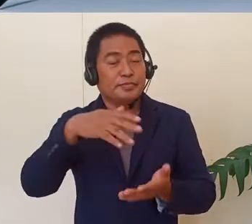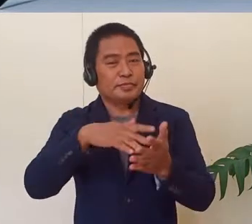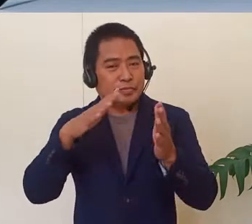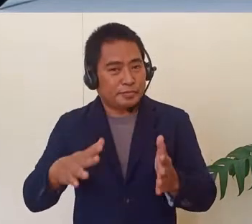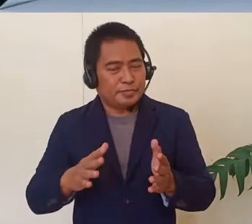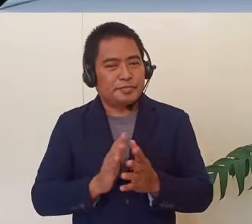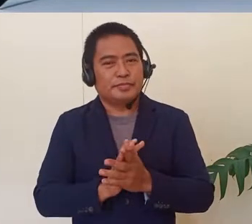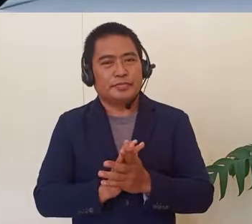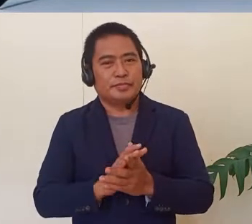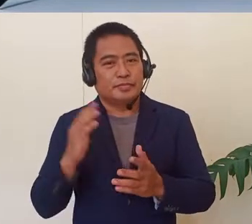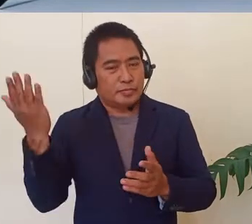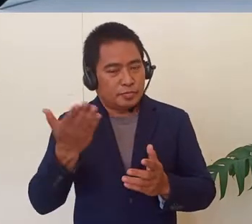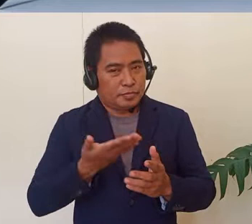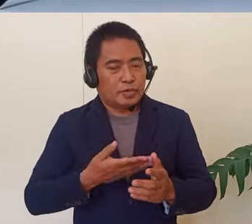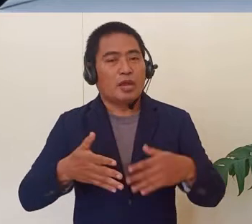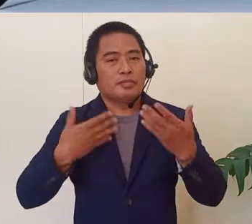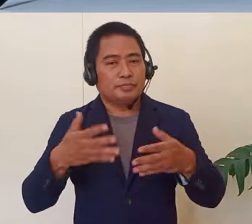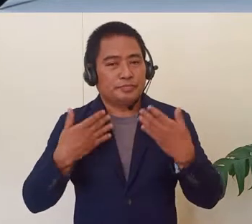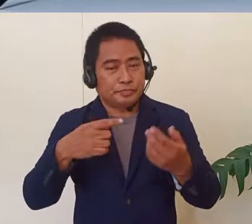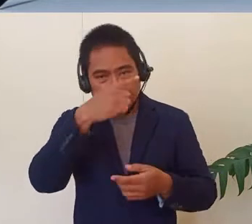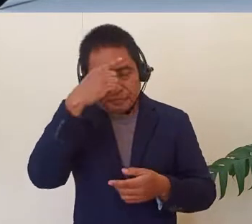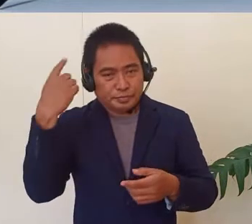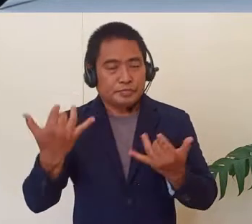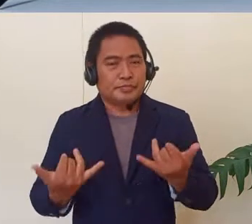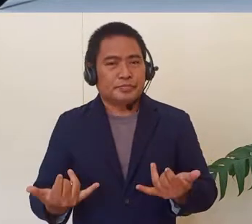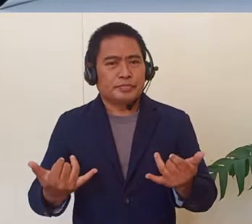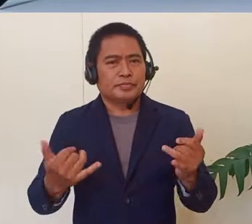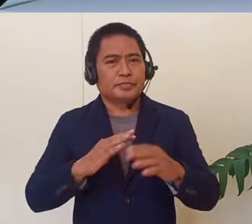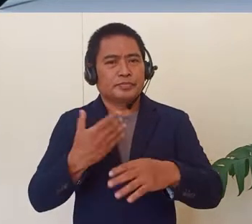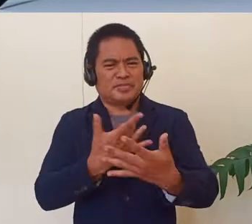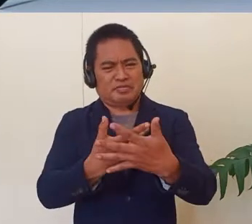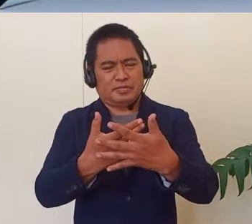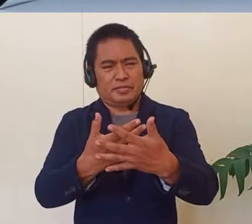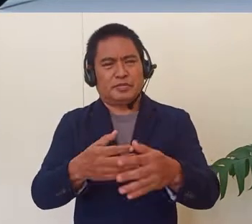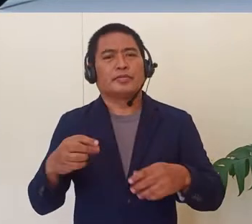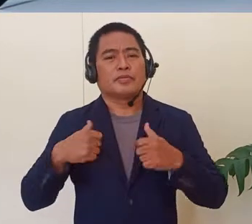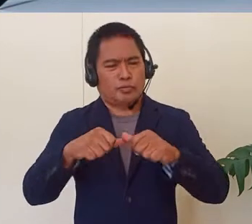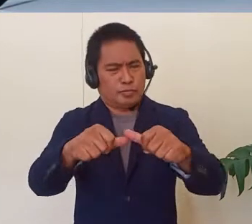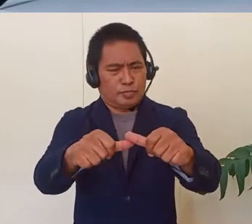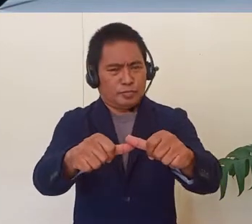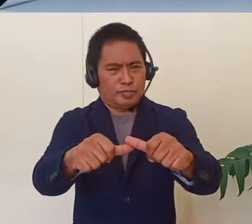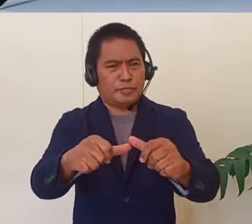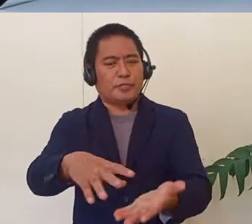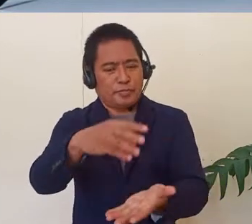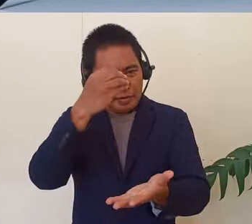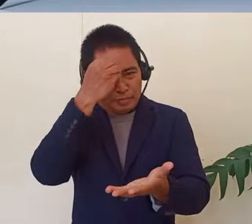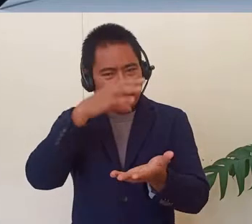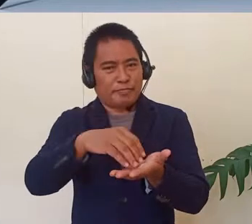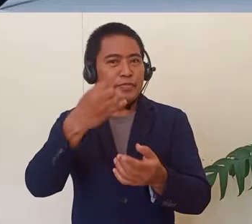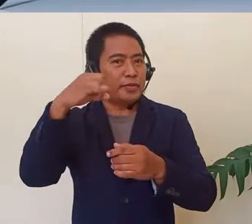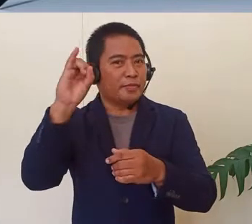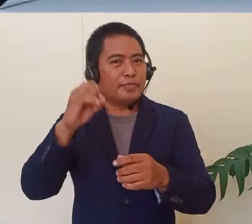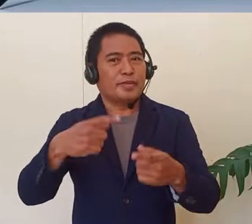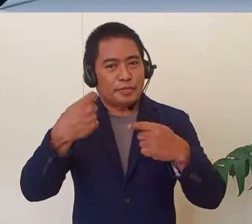the pandemic, we can continue learning through our Teleradyo Eskwela. This is Teacher Arlene,